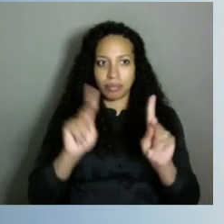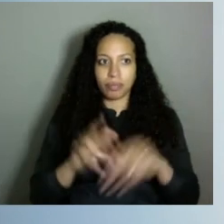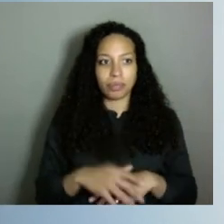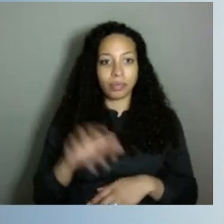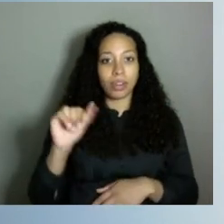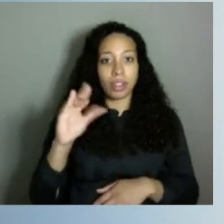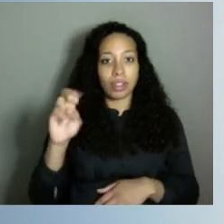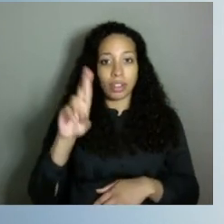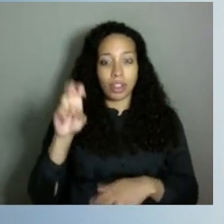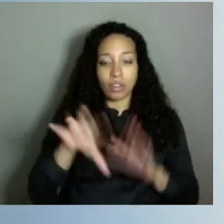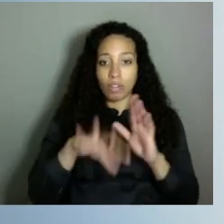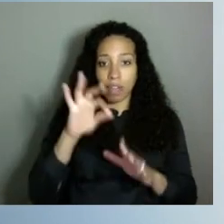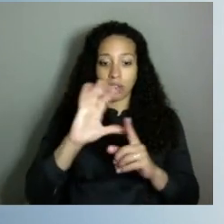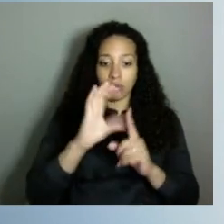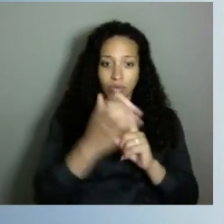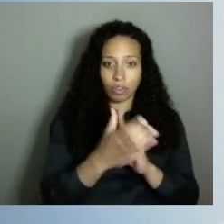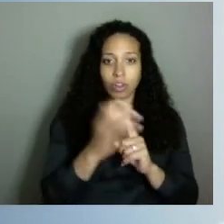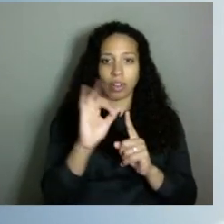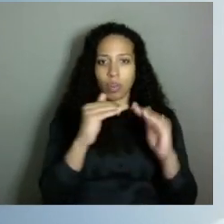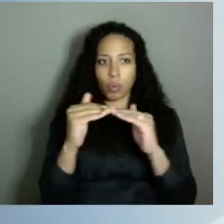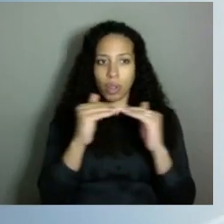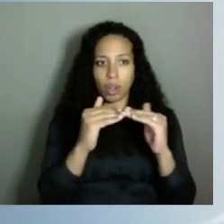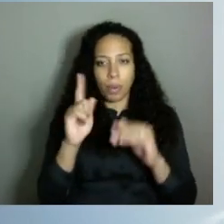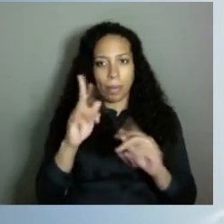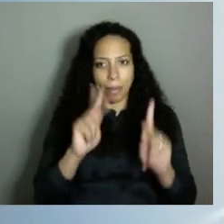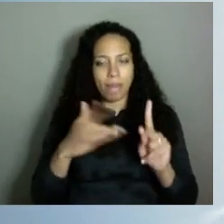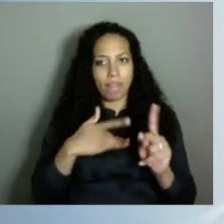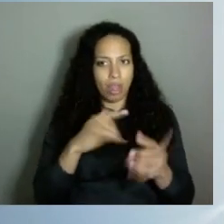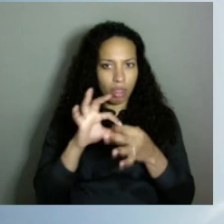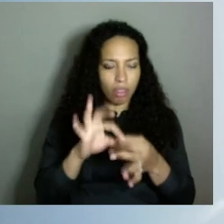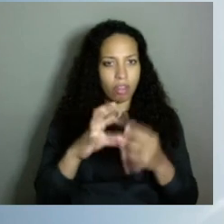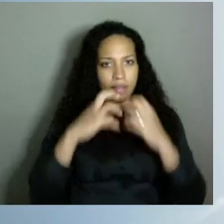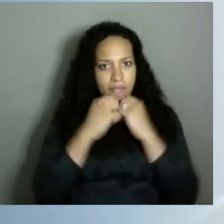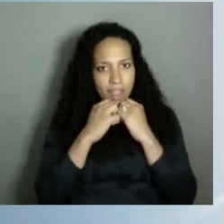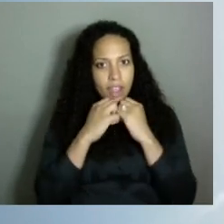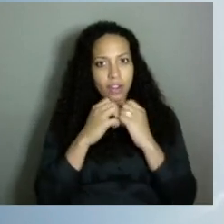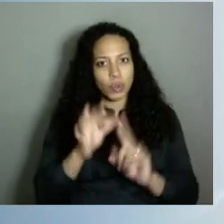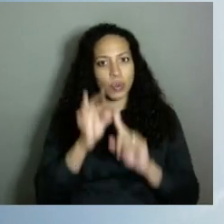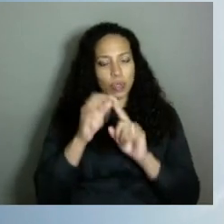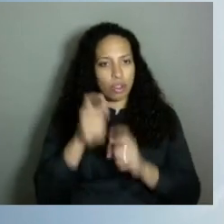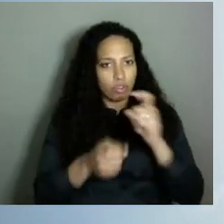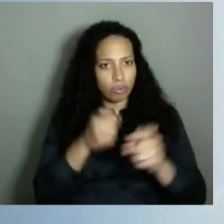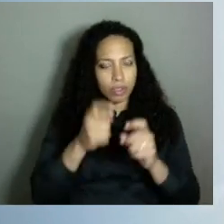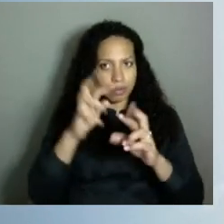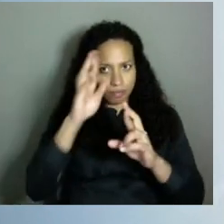culture of equality, one where people feel a sense of belonging and are valued for the unique contributions, perspectives, and